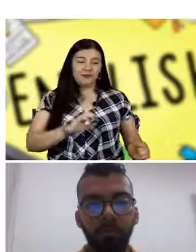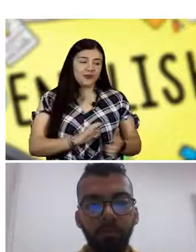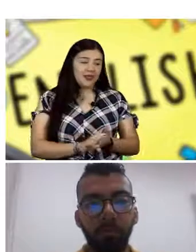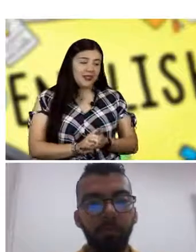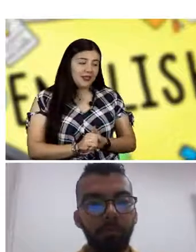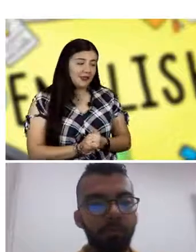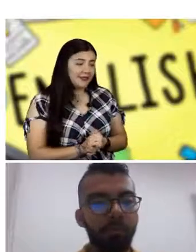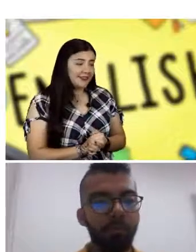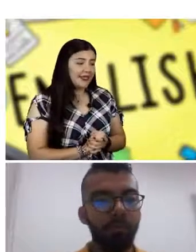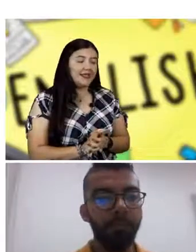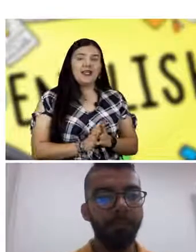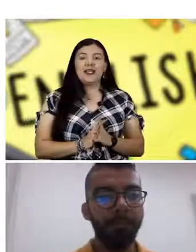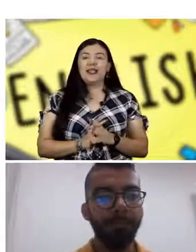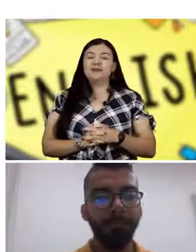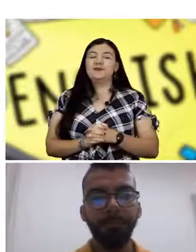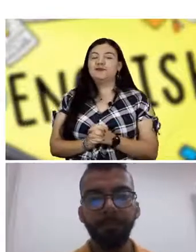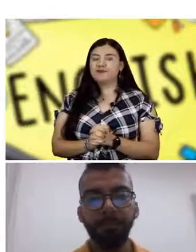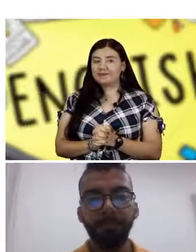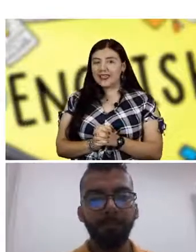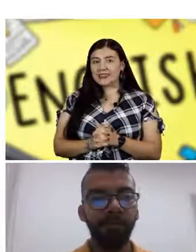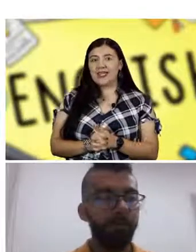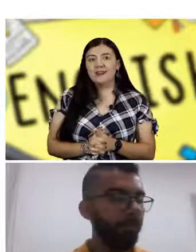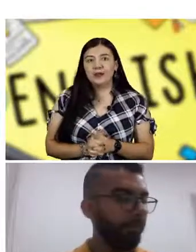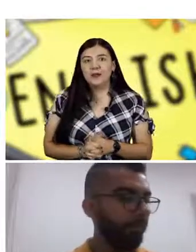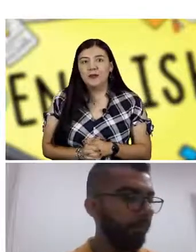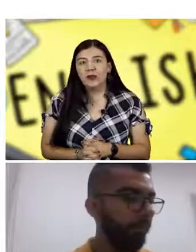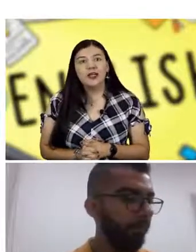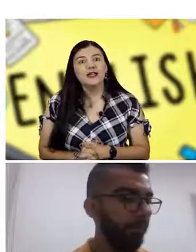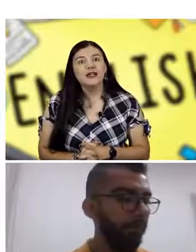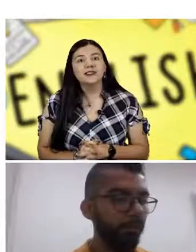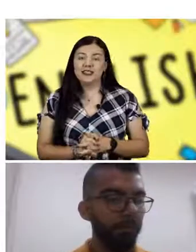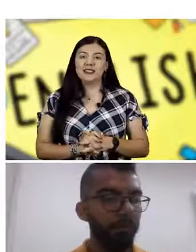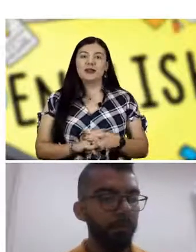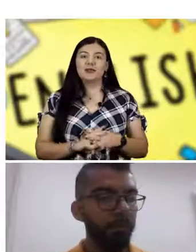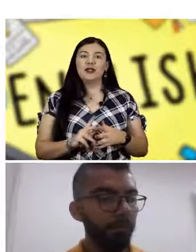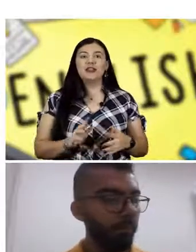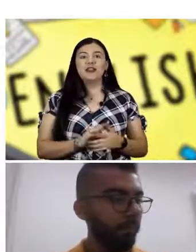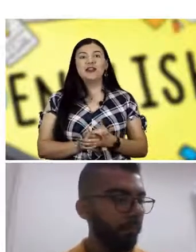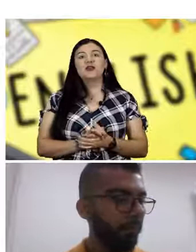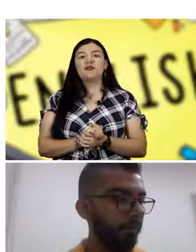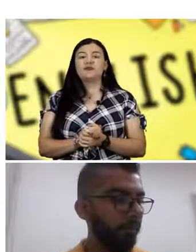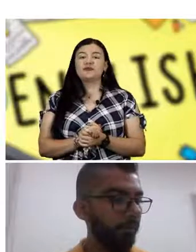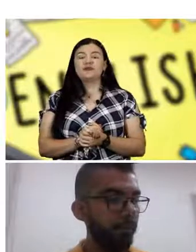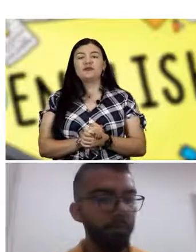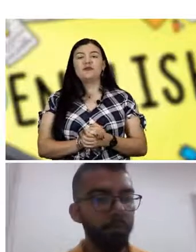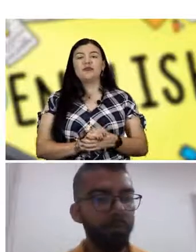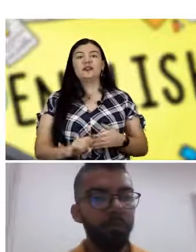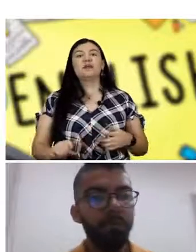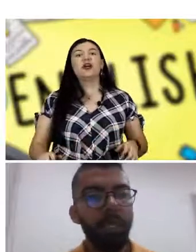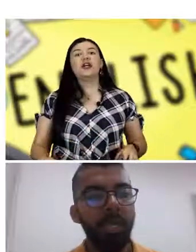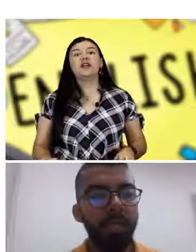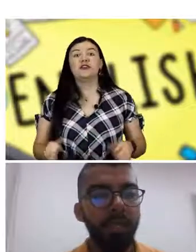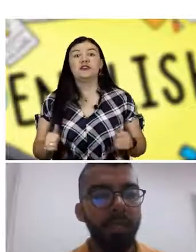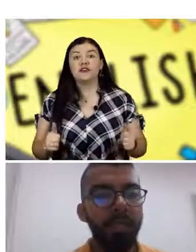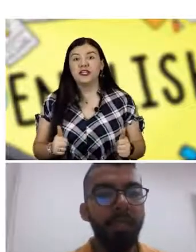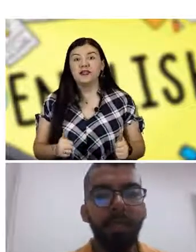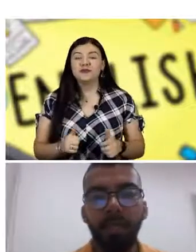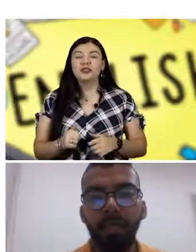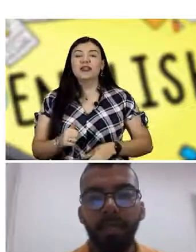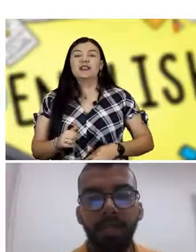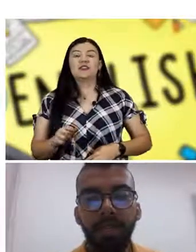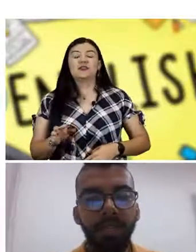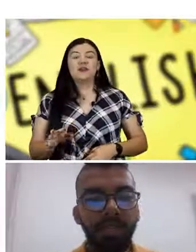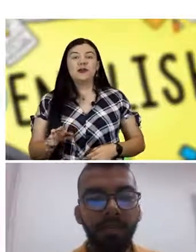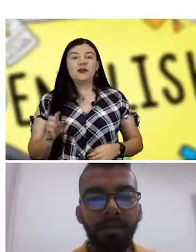a ver. Vamos a ver quién tiene excelente memoria, quién está muy atento. So, Brian, are you